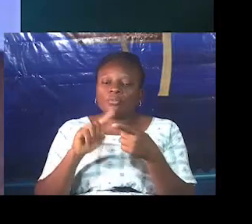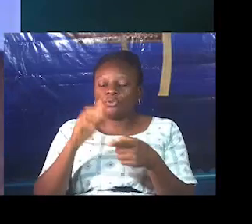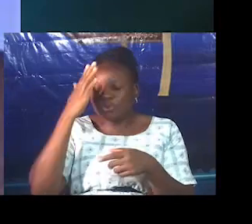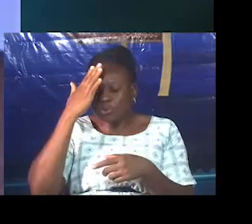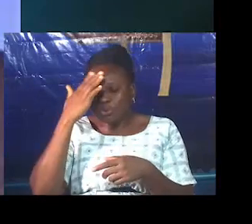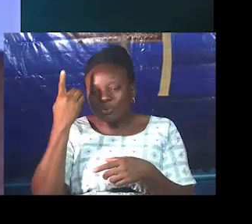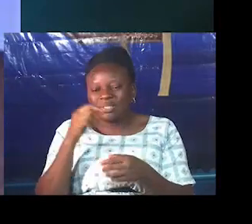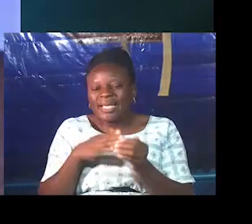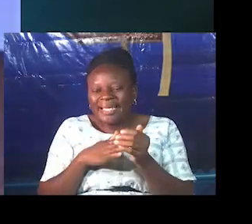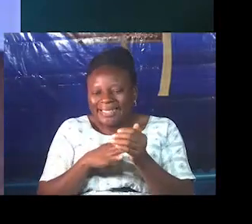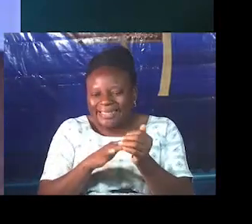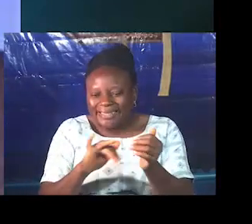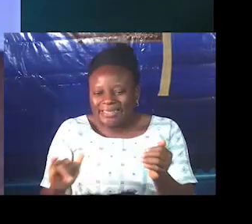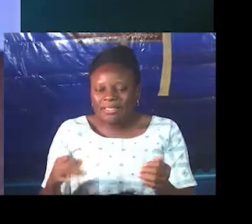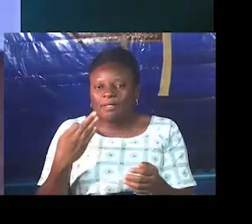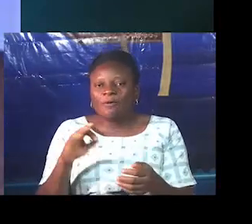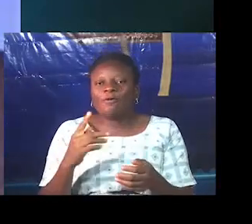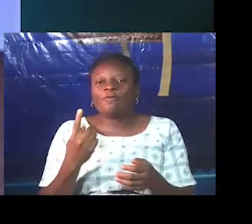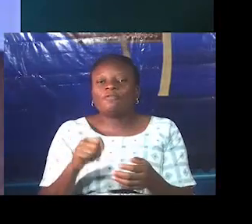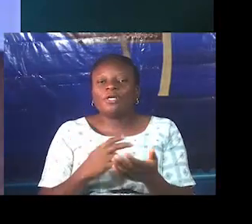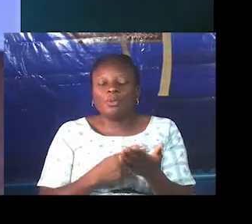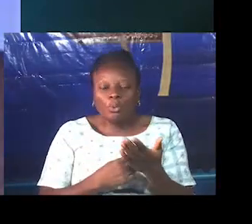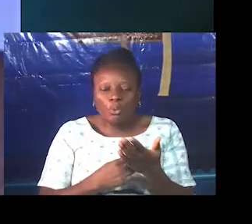a matter that the love of God